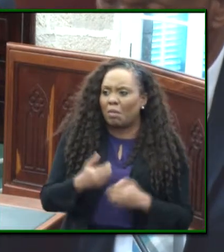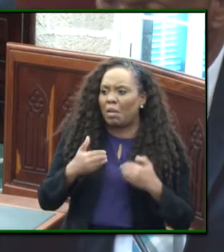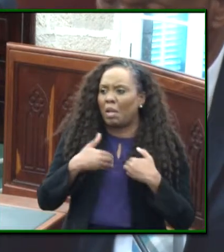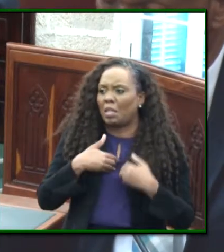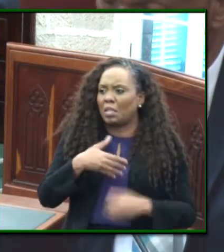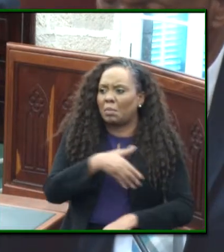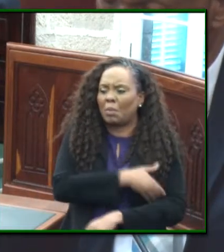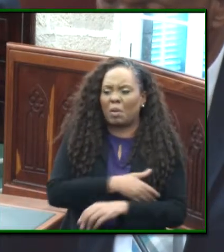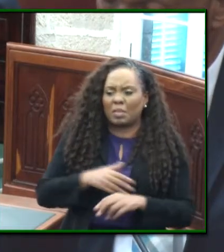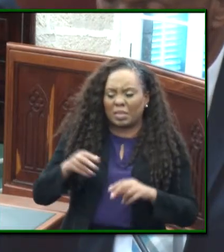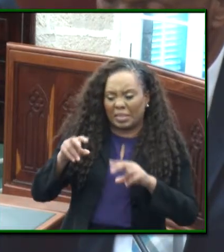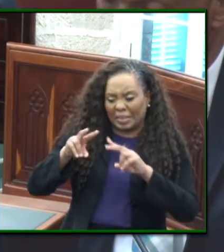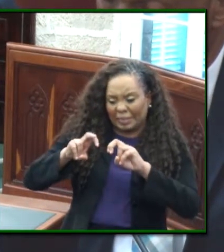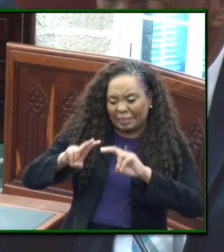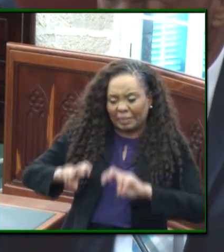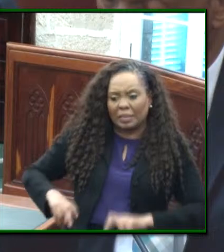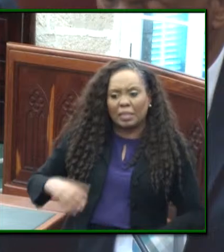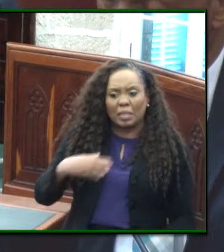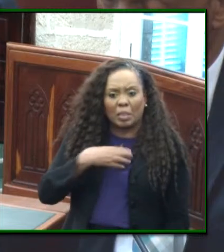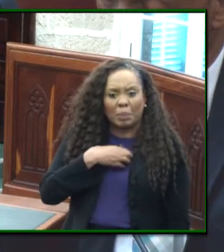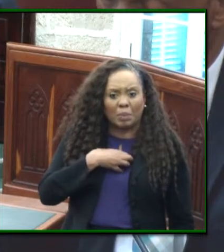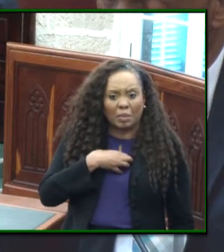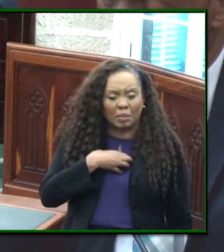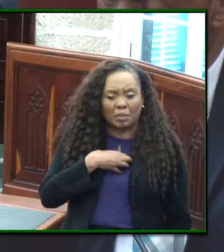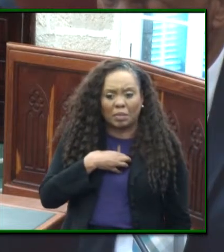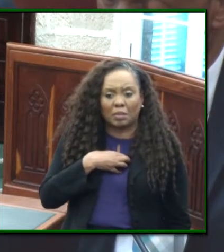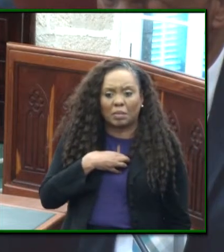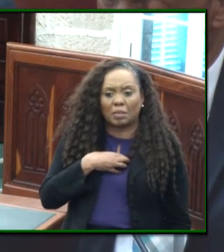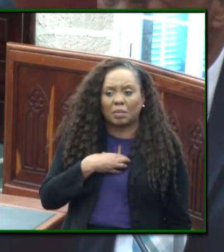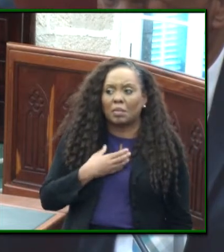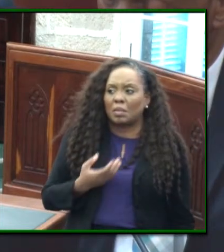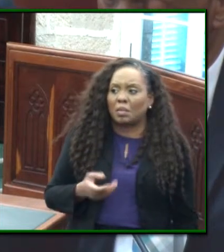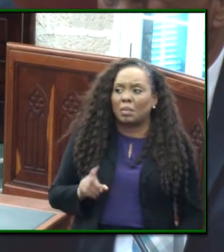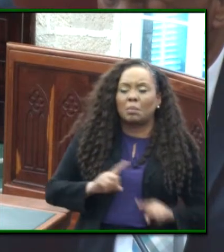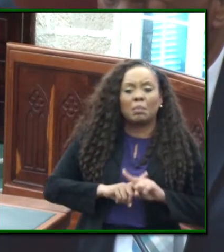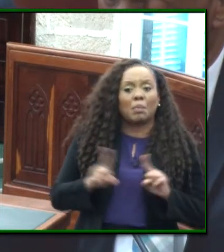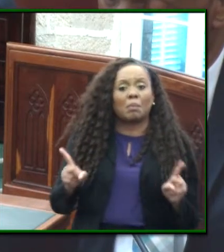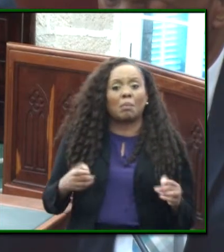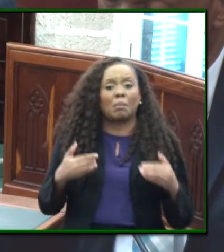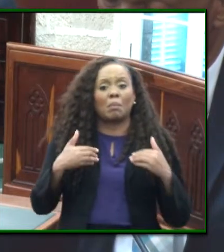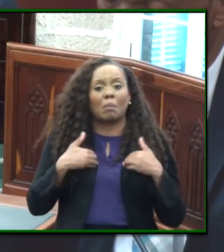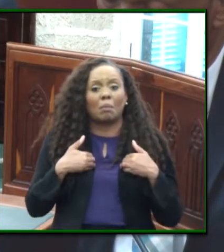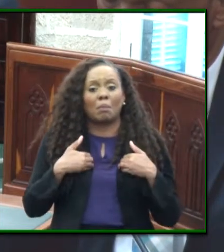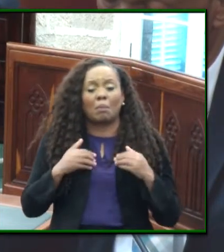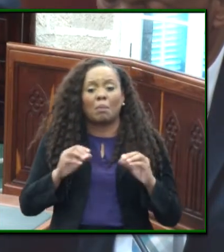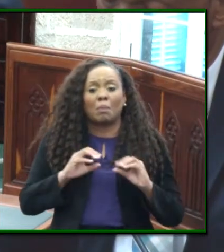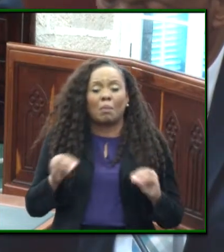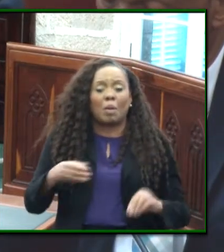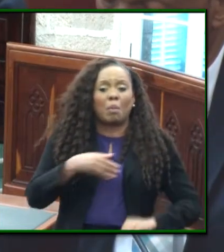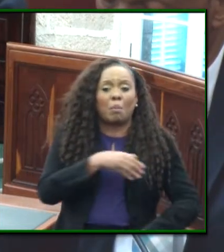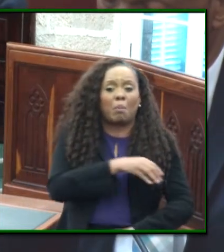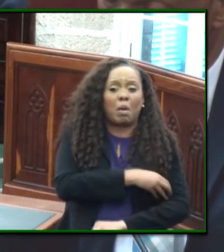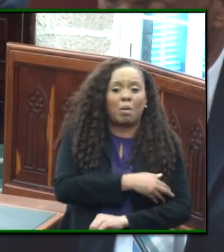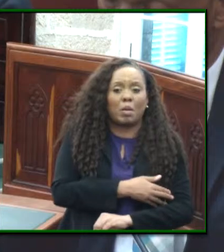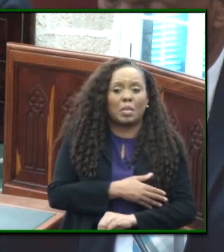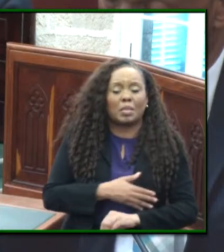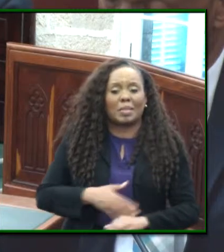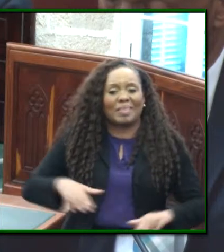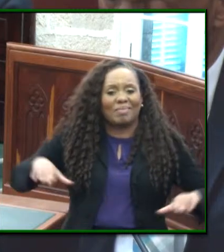investigate complaints, but it has no power to sanction. None at all.